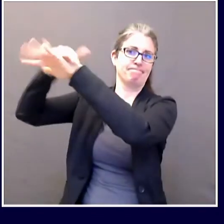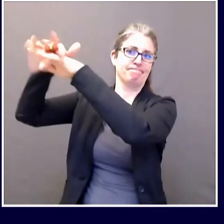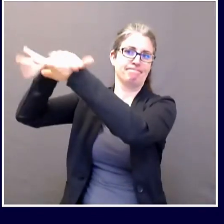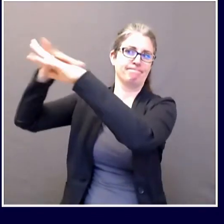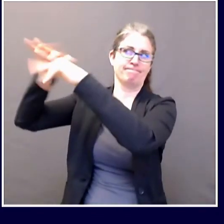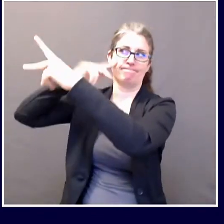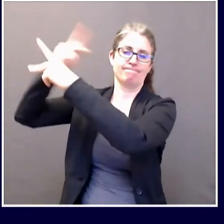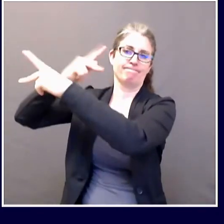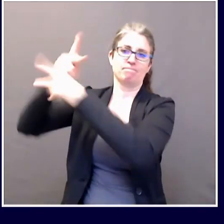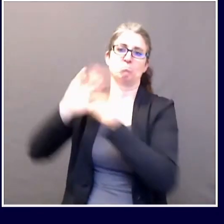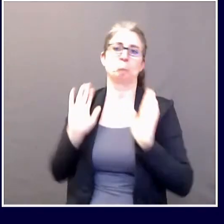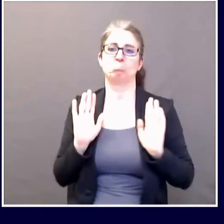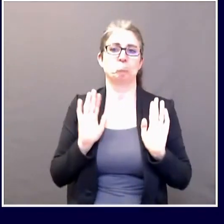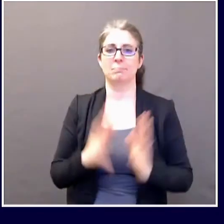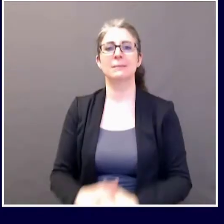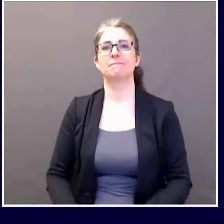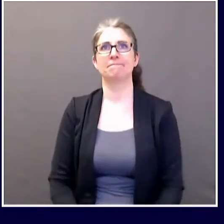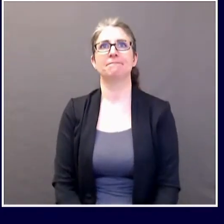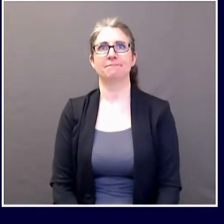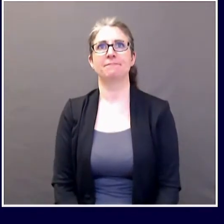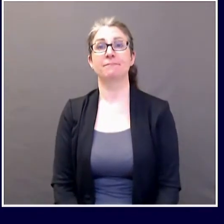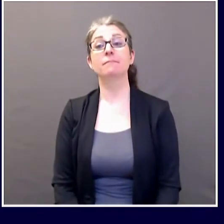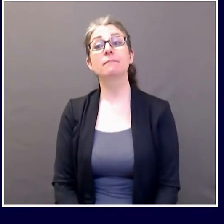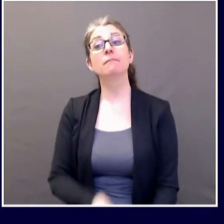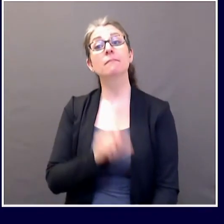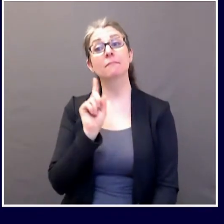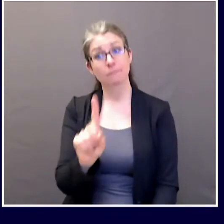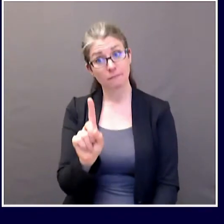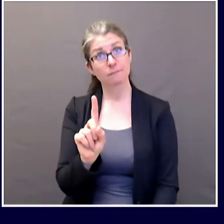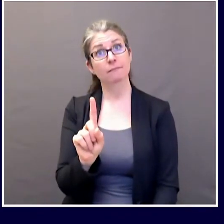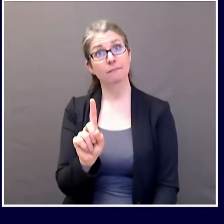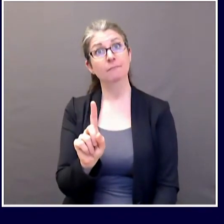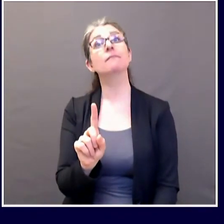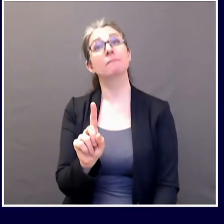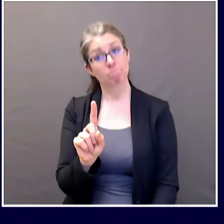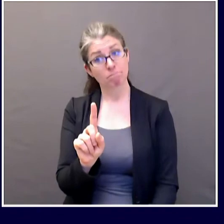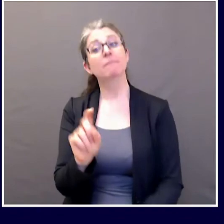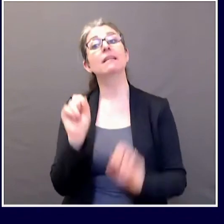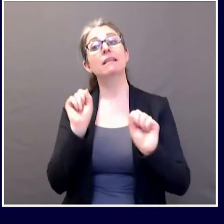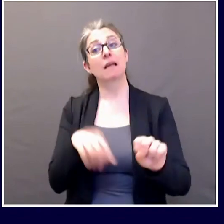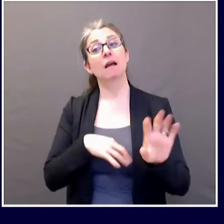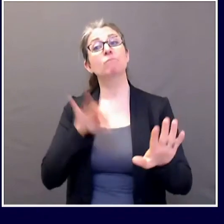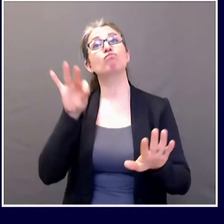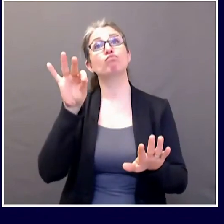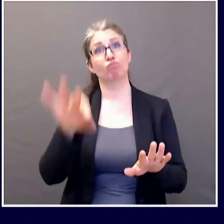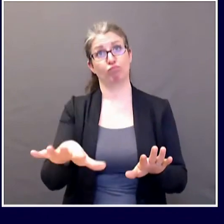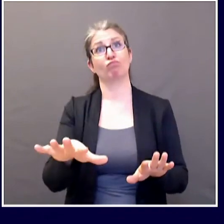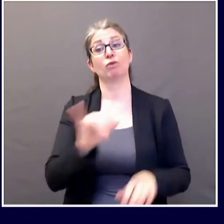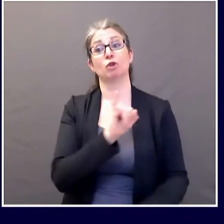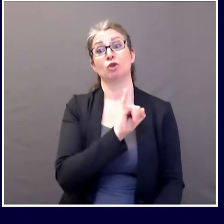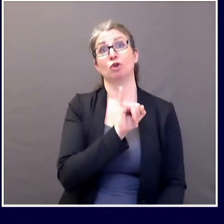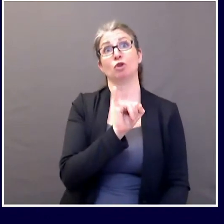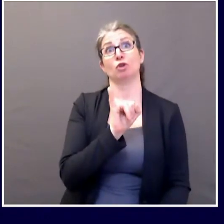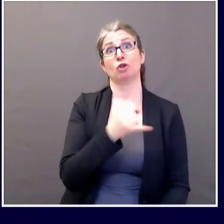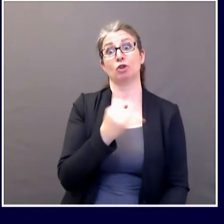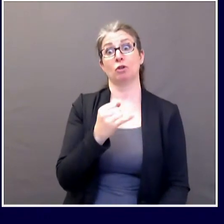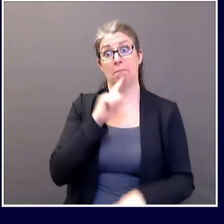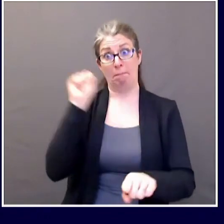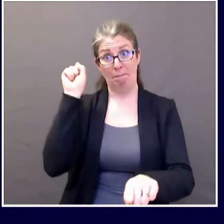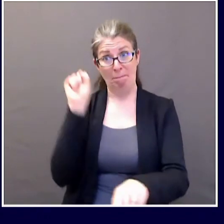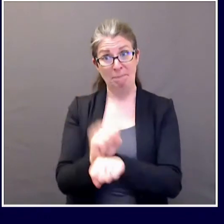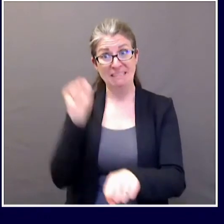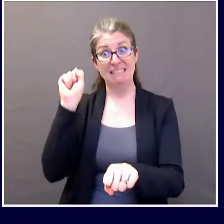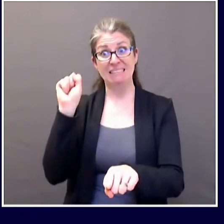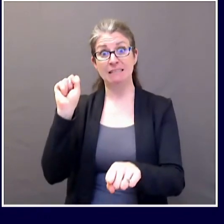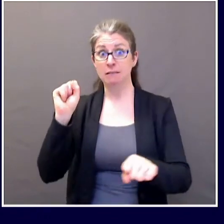about how the J&J vaccine will be deployed. There is concern that the J&J vaccine